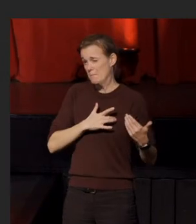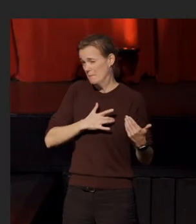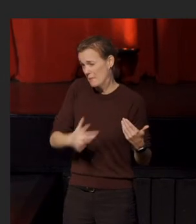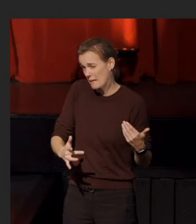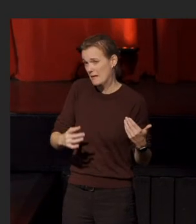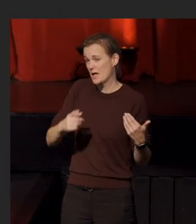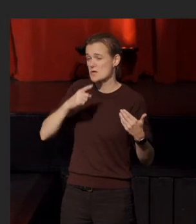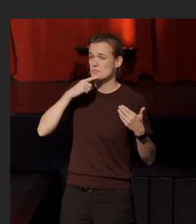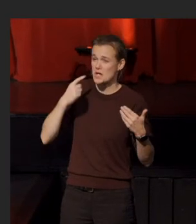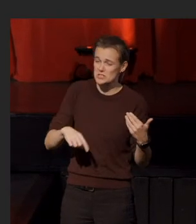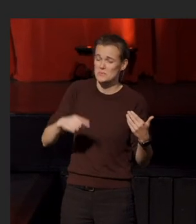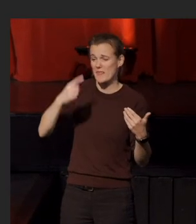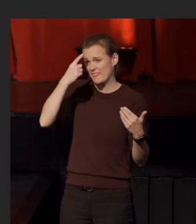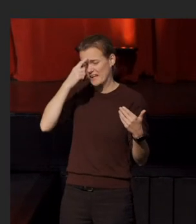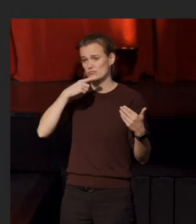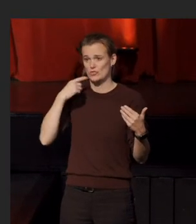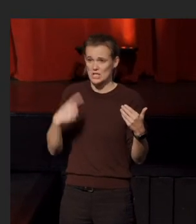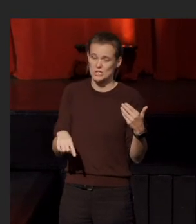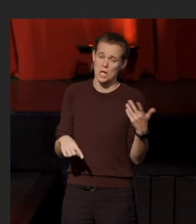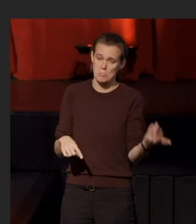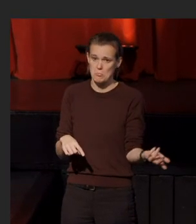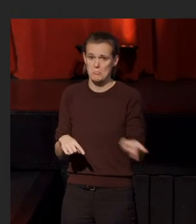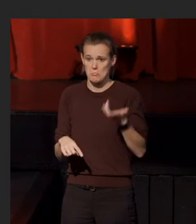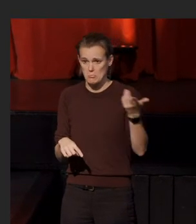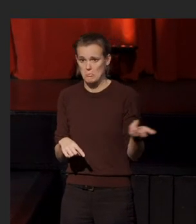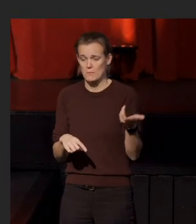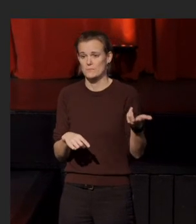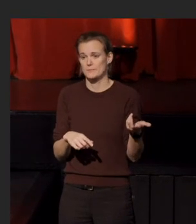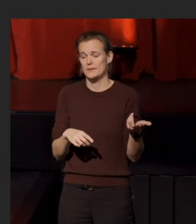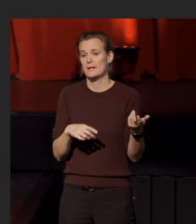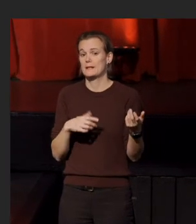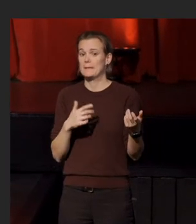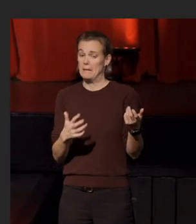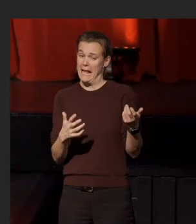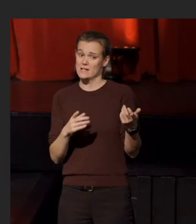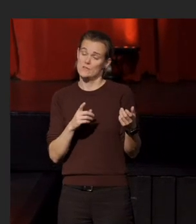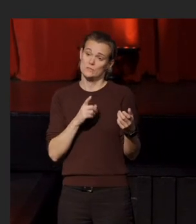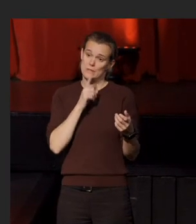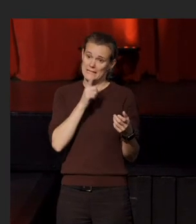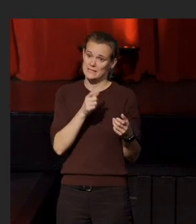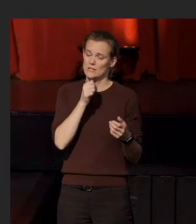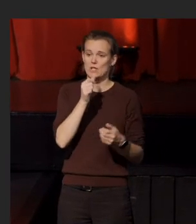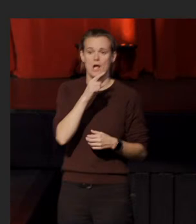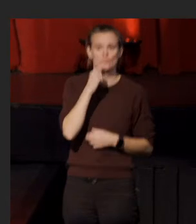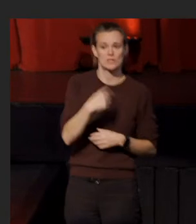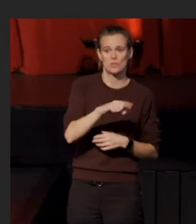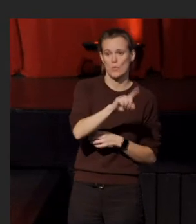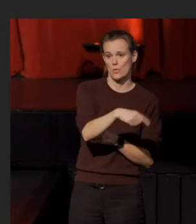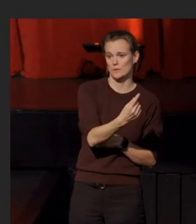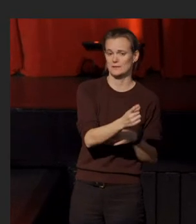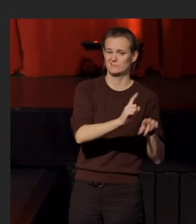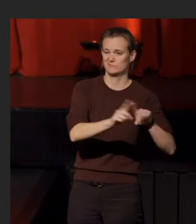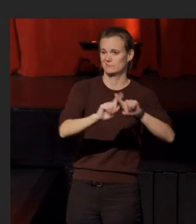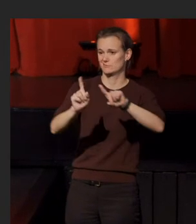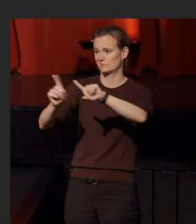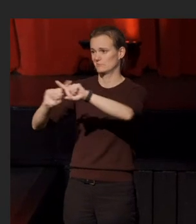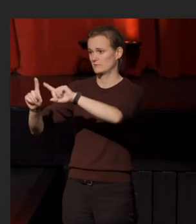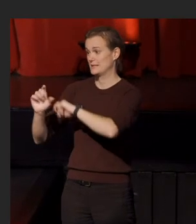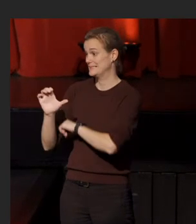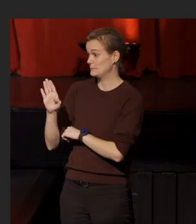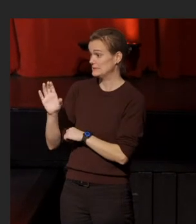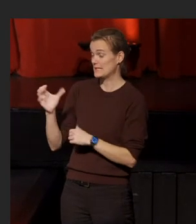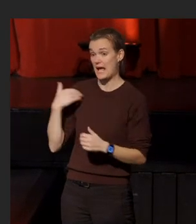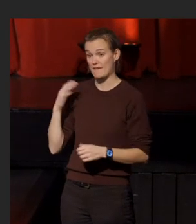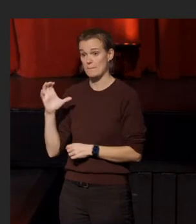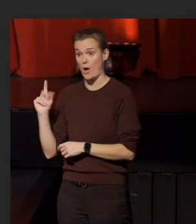bots because that's what first was popularized in news media. But in reality, there's all kinds of different bots. CBC has bots.